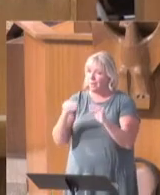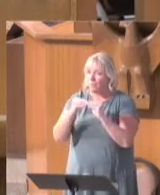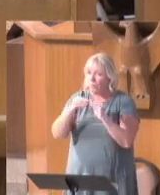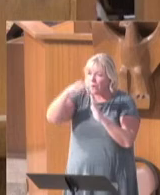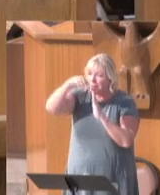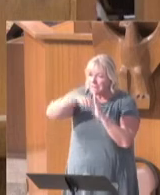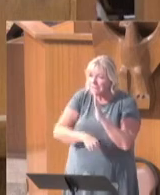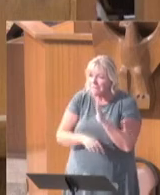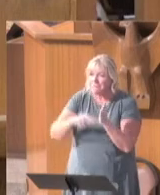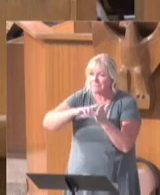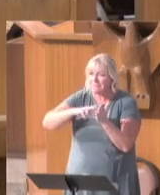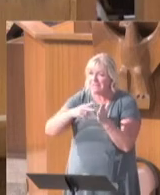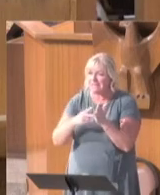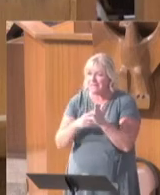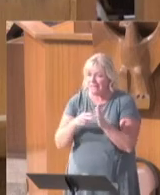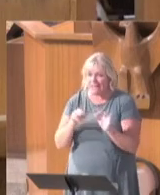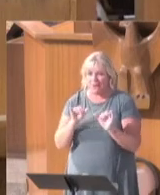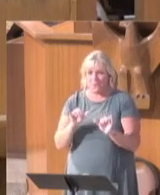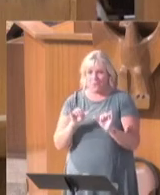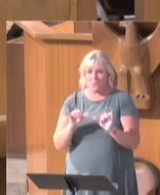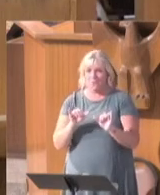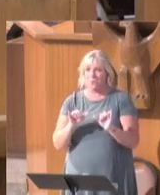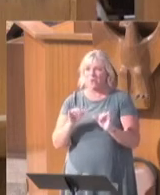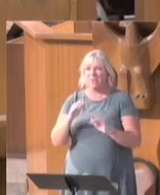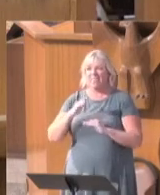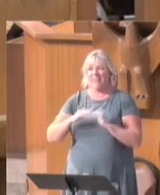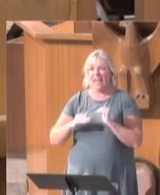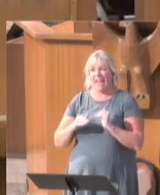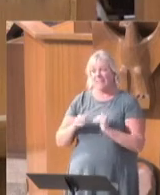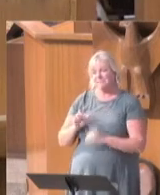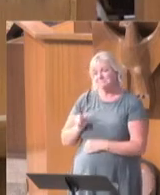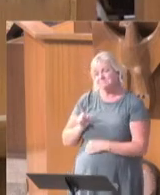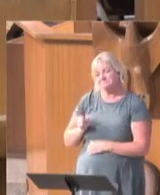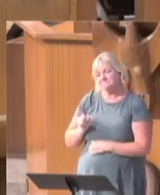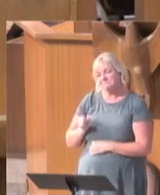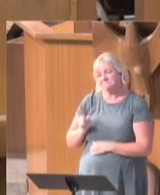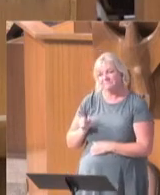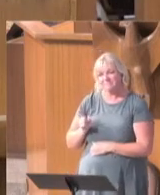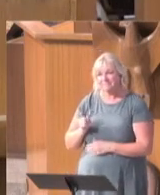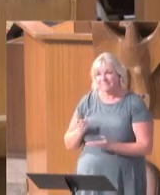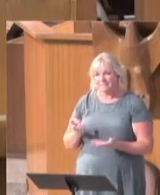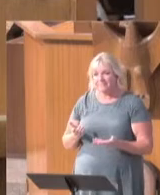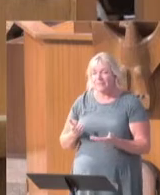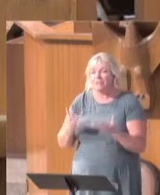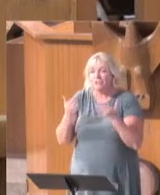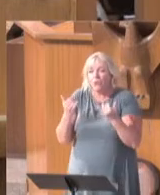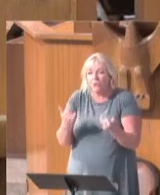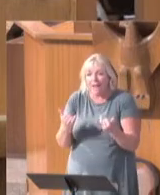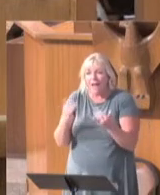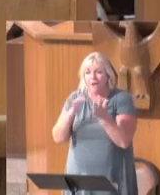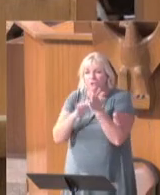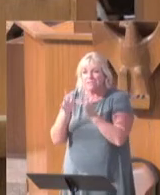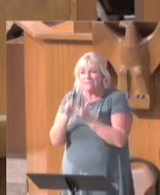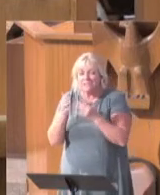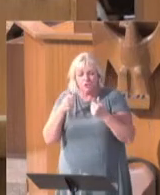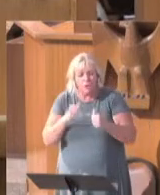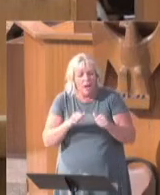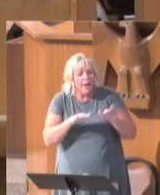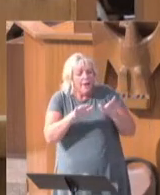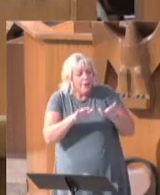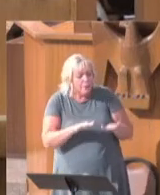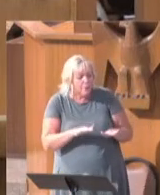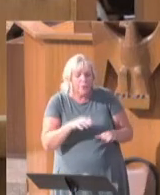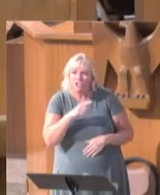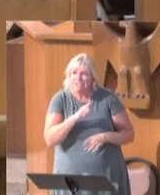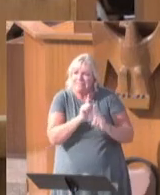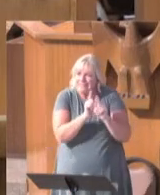and much more profound than a chastisement of a distraught homemaker. Now it is about Jesus soothing an anxious disciple